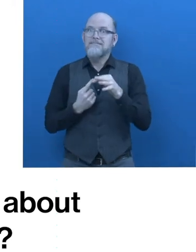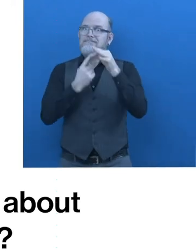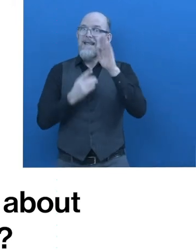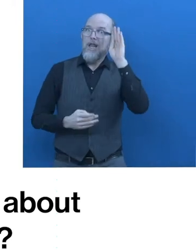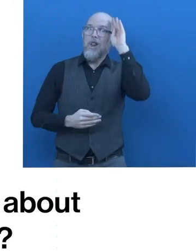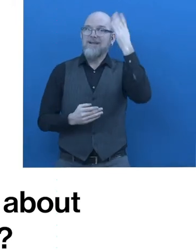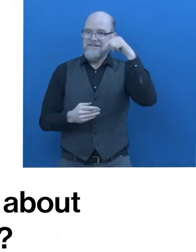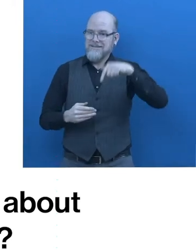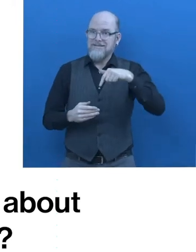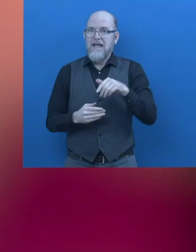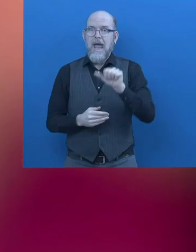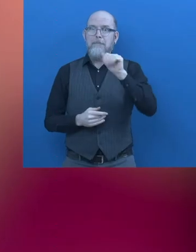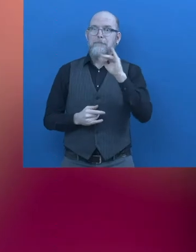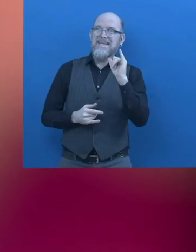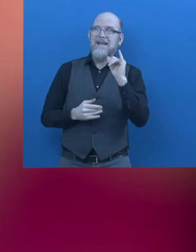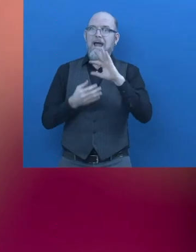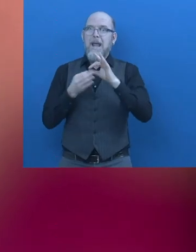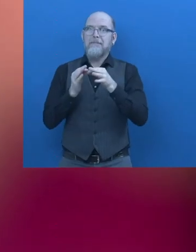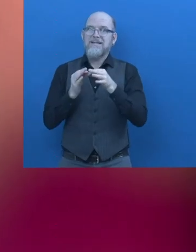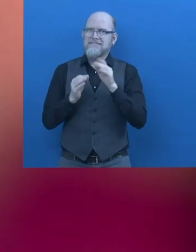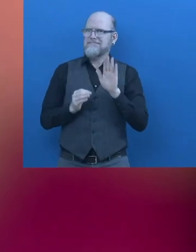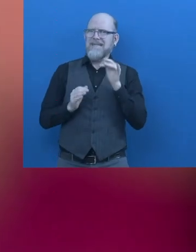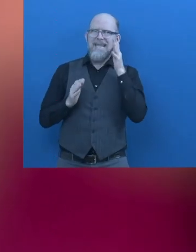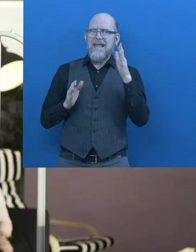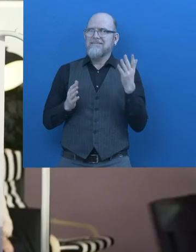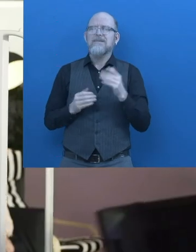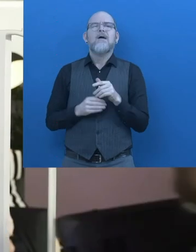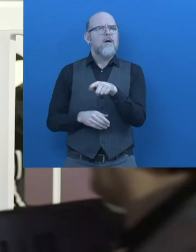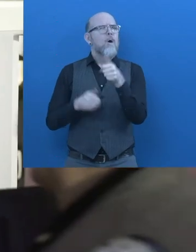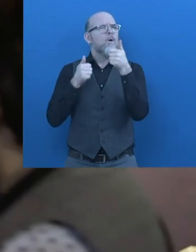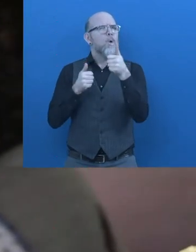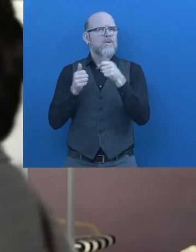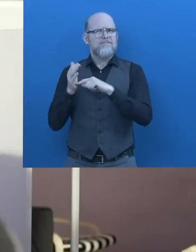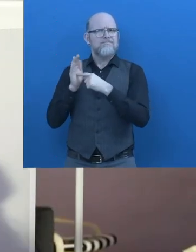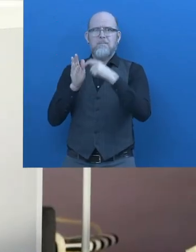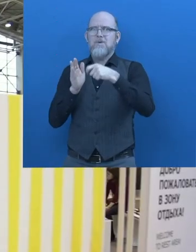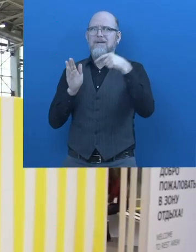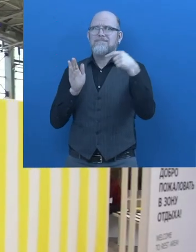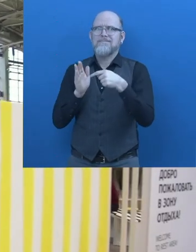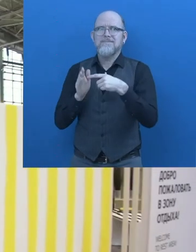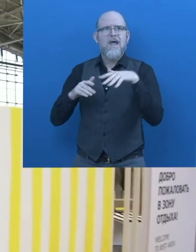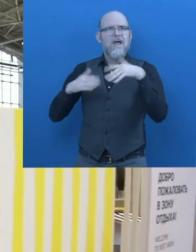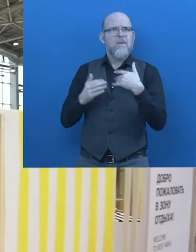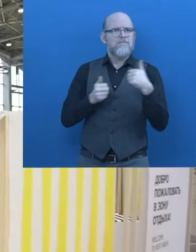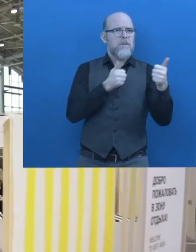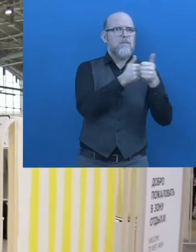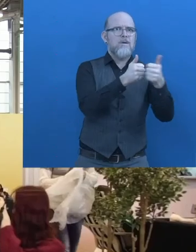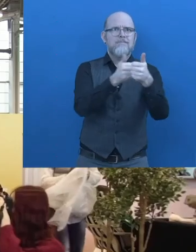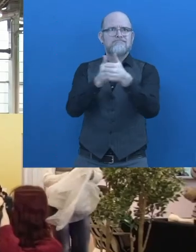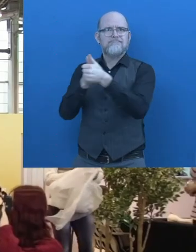Abylimpics project? The project has become a good example of the partnership between the business,